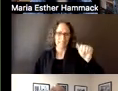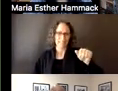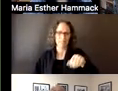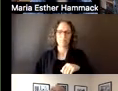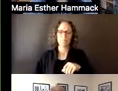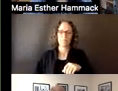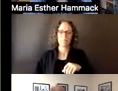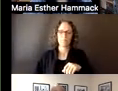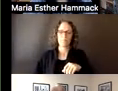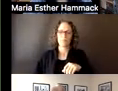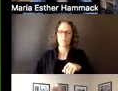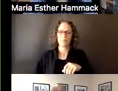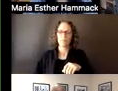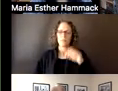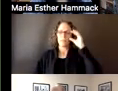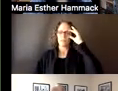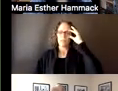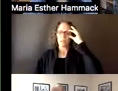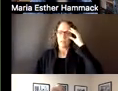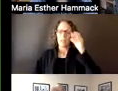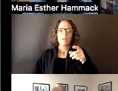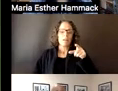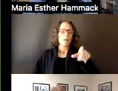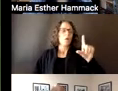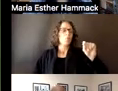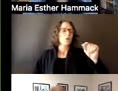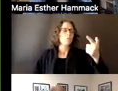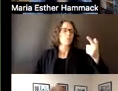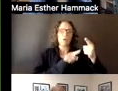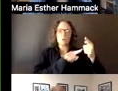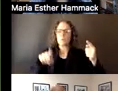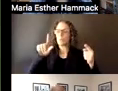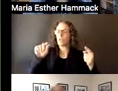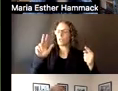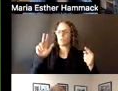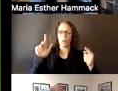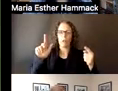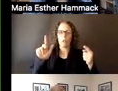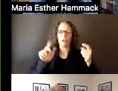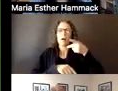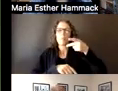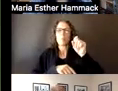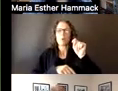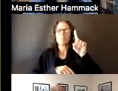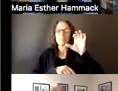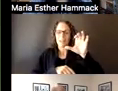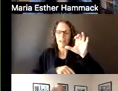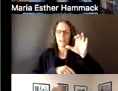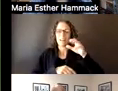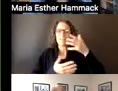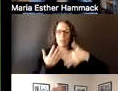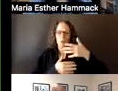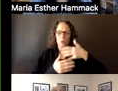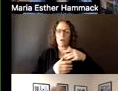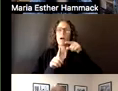to 23 Broader Postdoctoral Fellow at the McNeil Center for Early American Studies at the University of